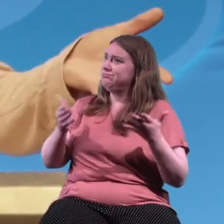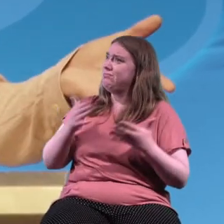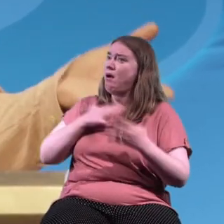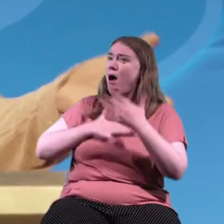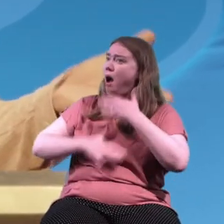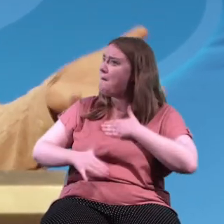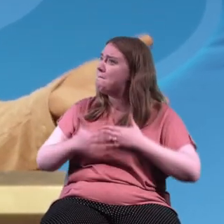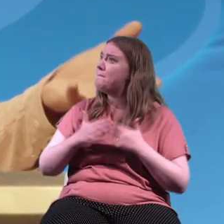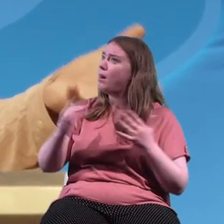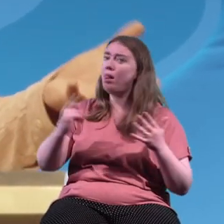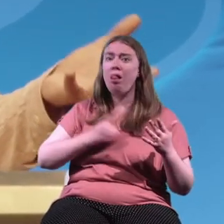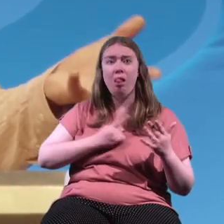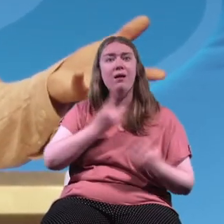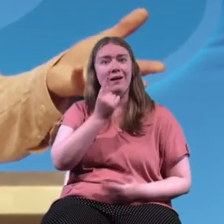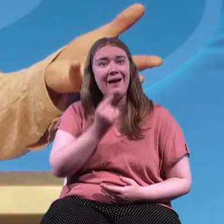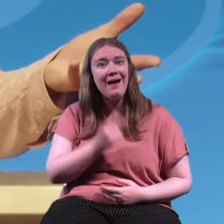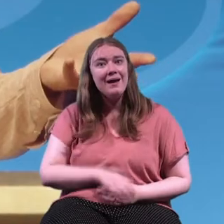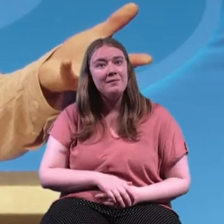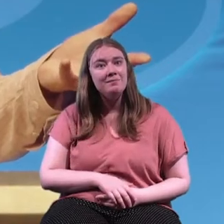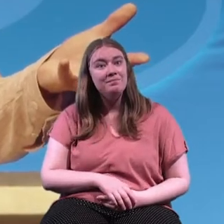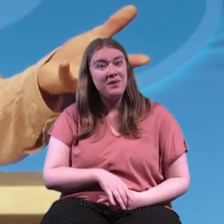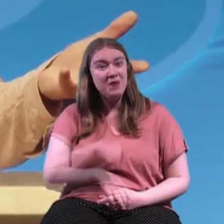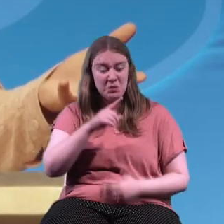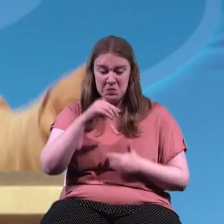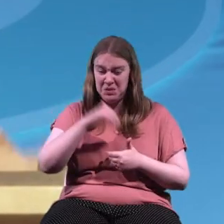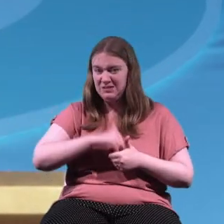Today, you can nurture your grumbles,